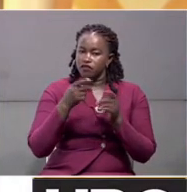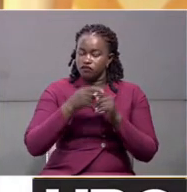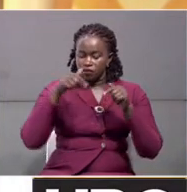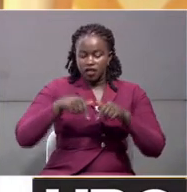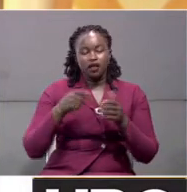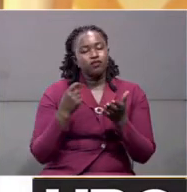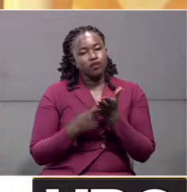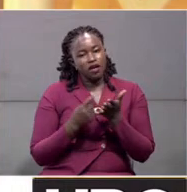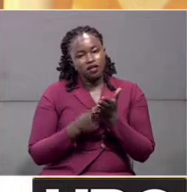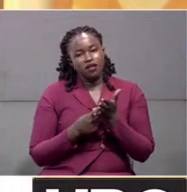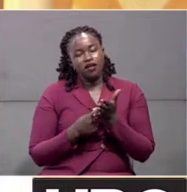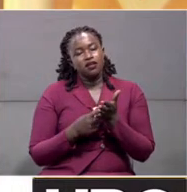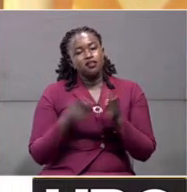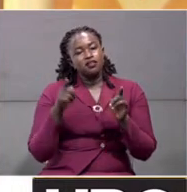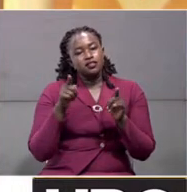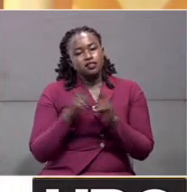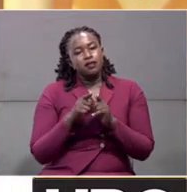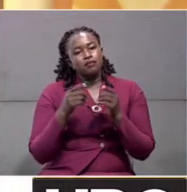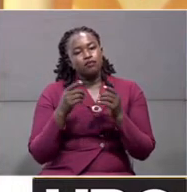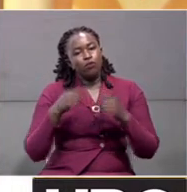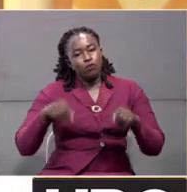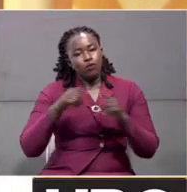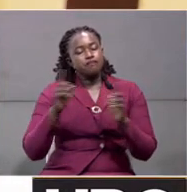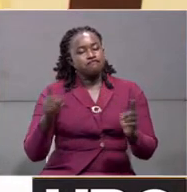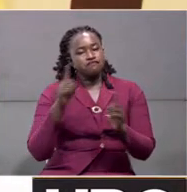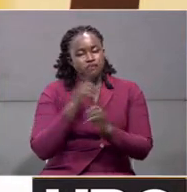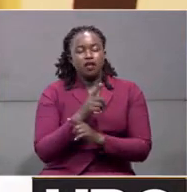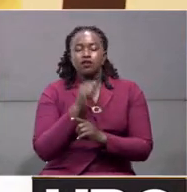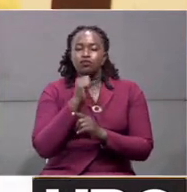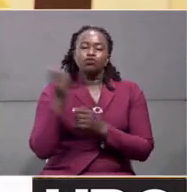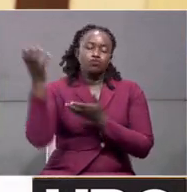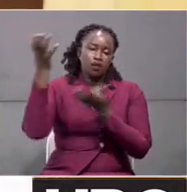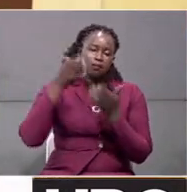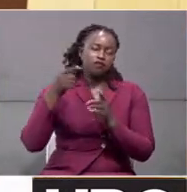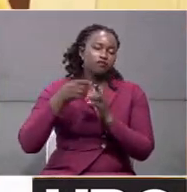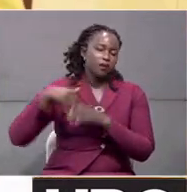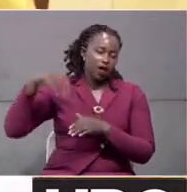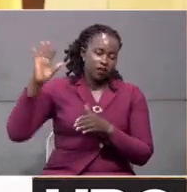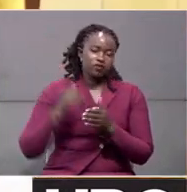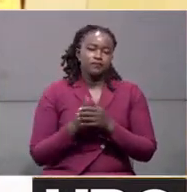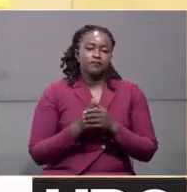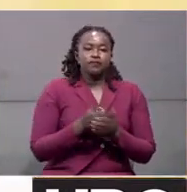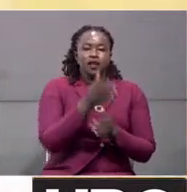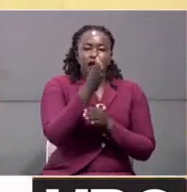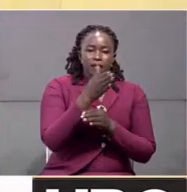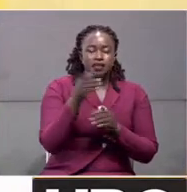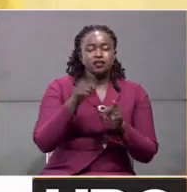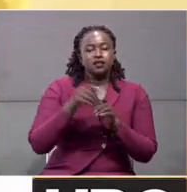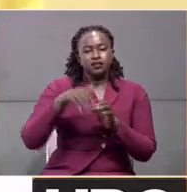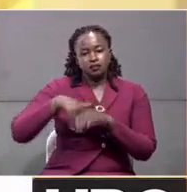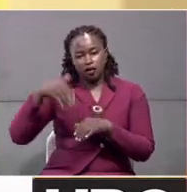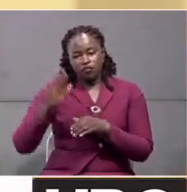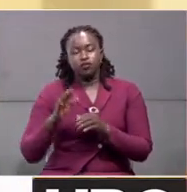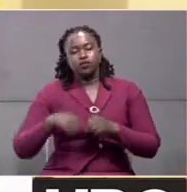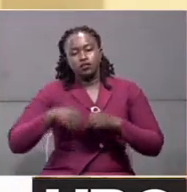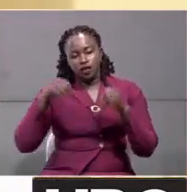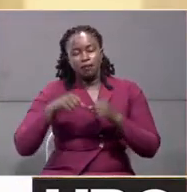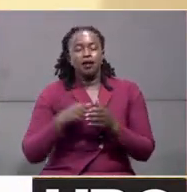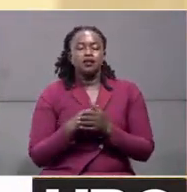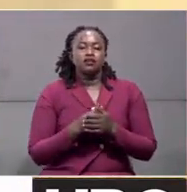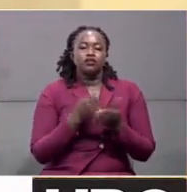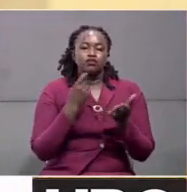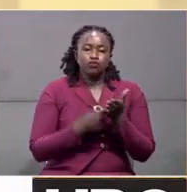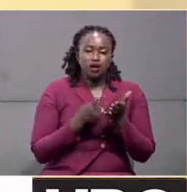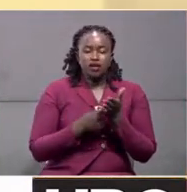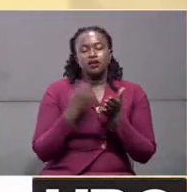major substitute for the importation of tile. Both the minister and the outgoing chairman,